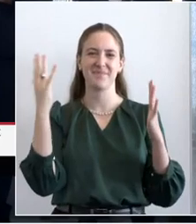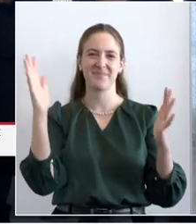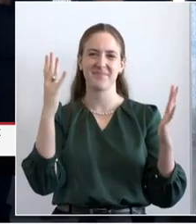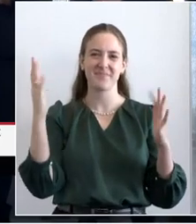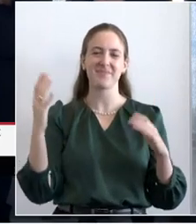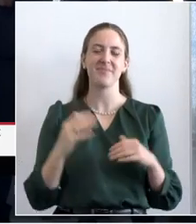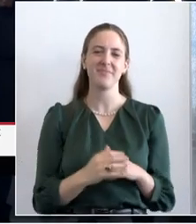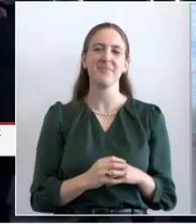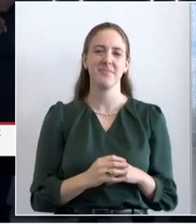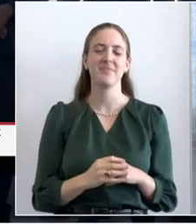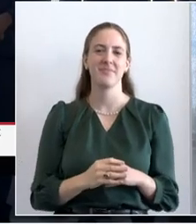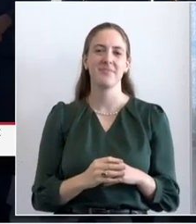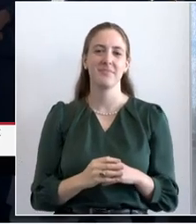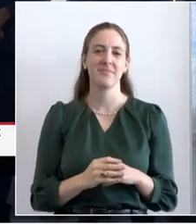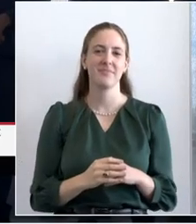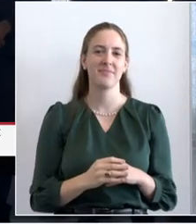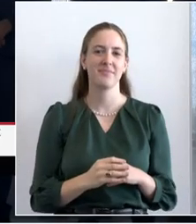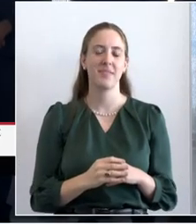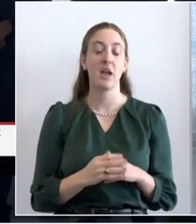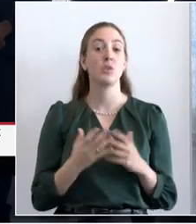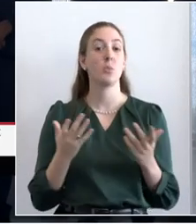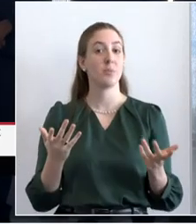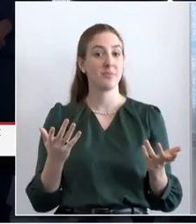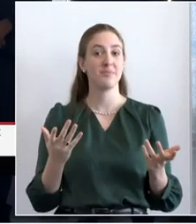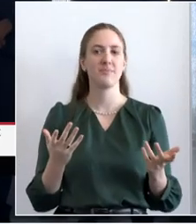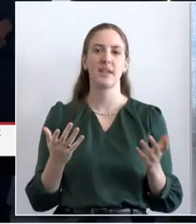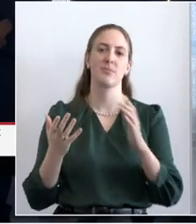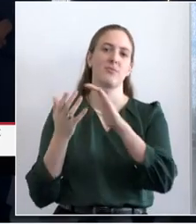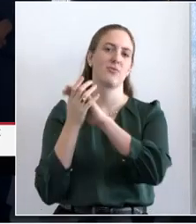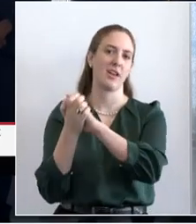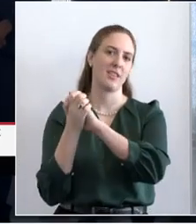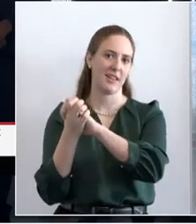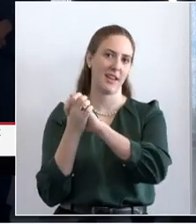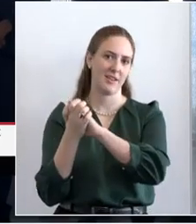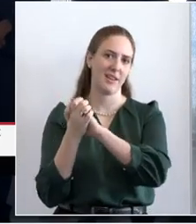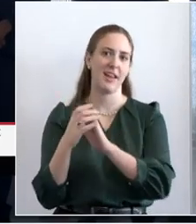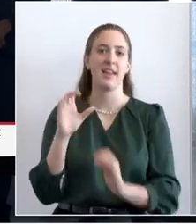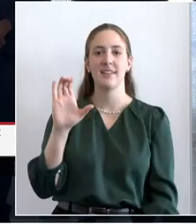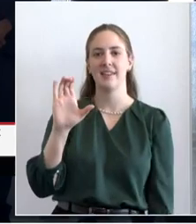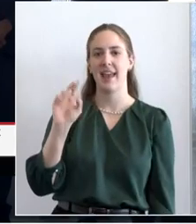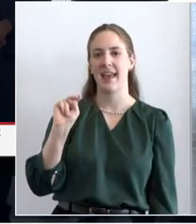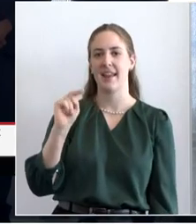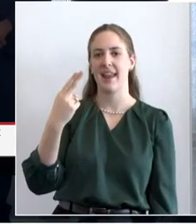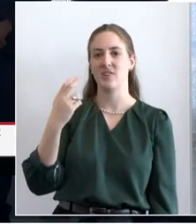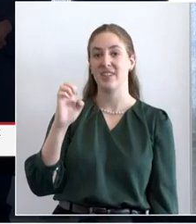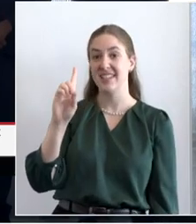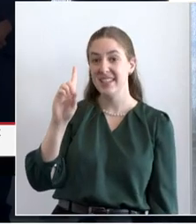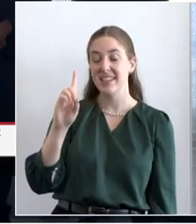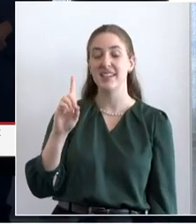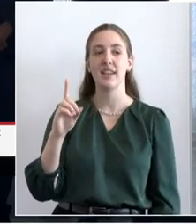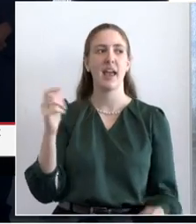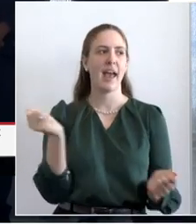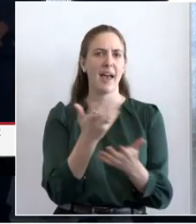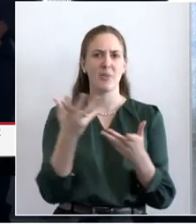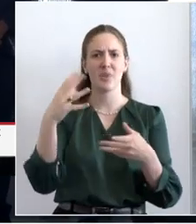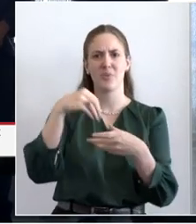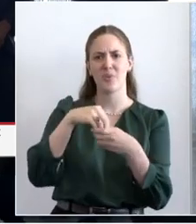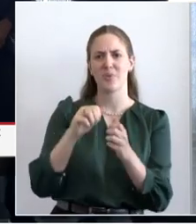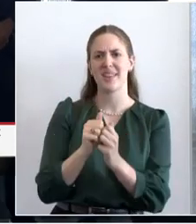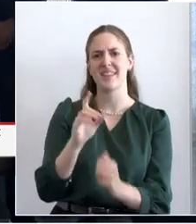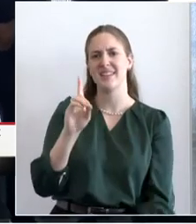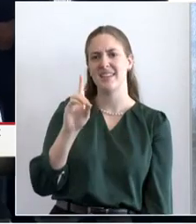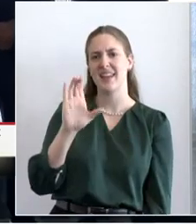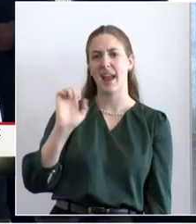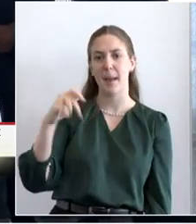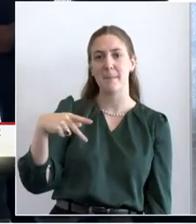as well. So with that, congratulations to CNHED, to everybody involved in DCAP, and